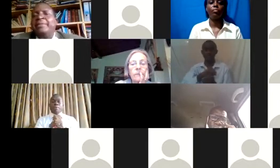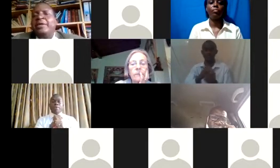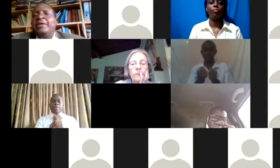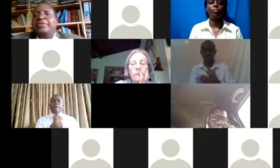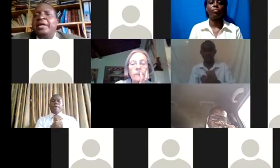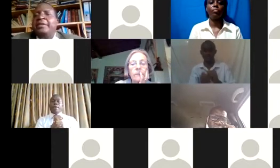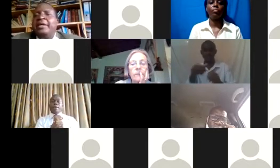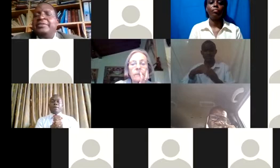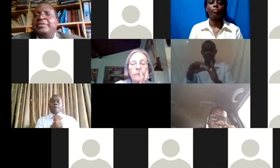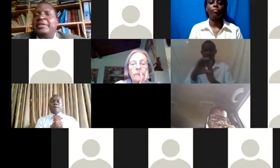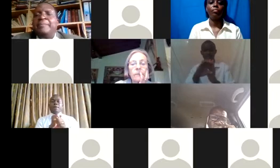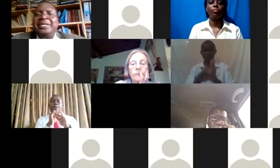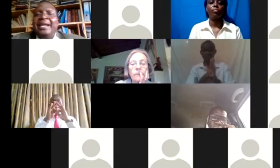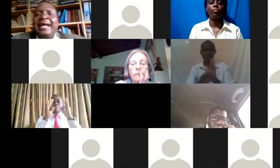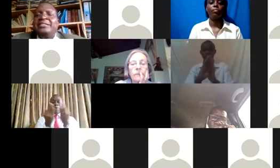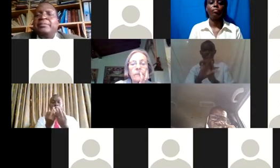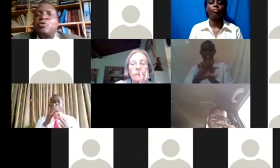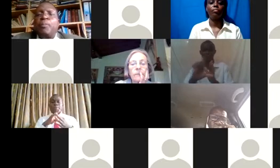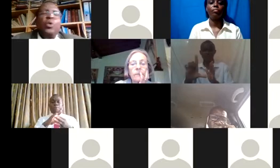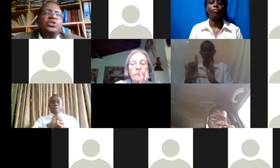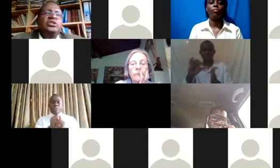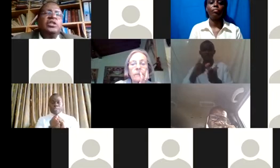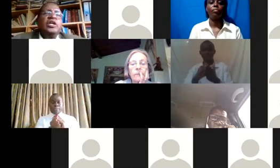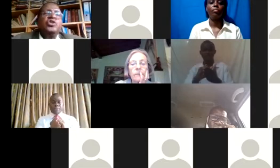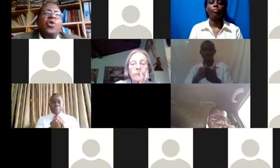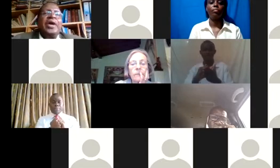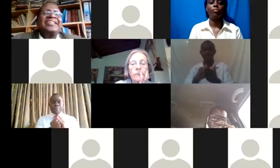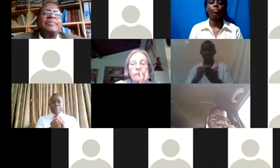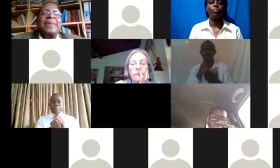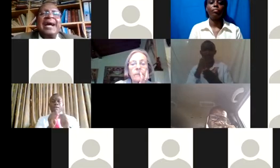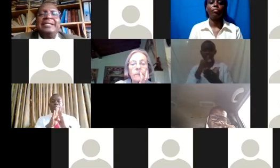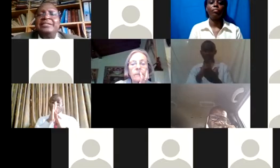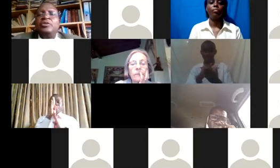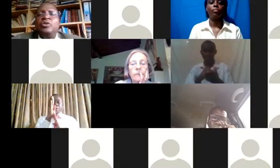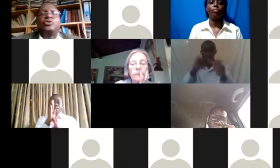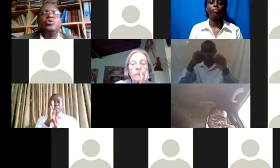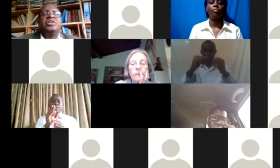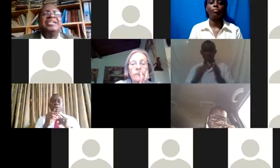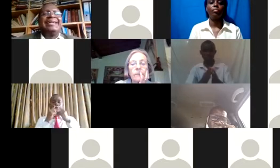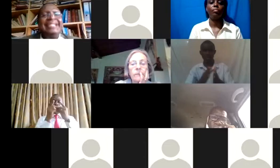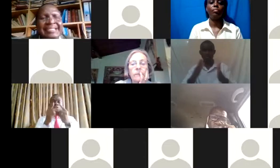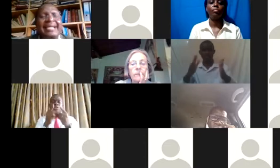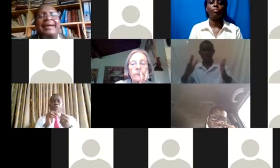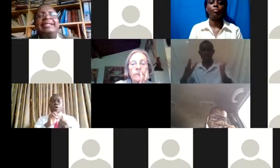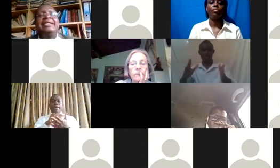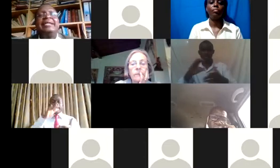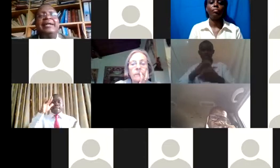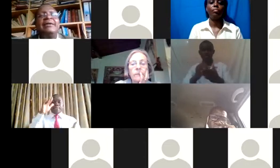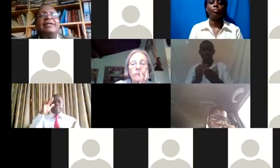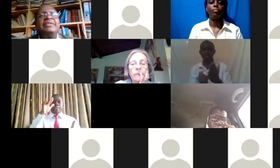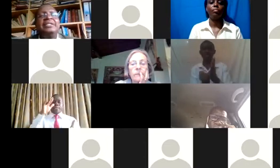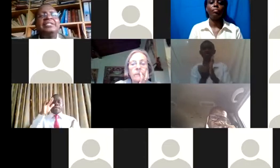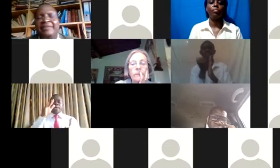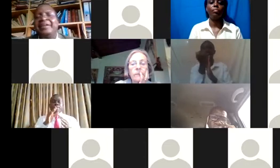sharing. The bill has proposed to expand or to increase the